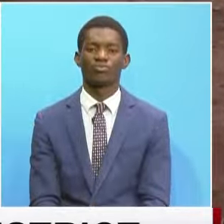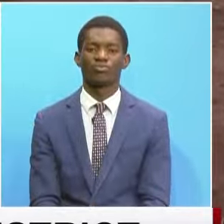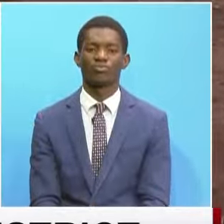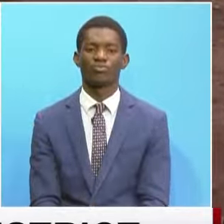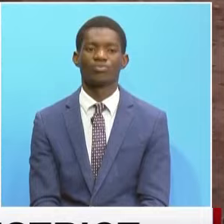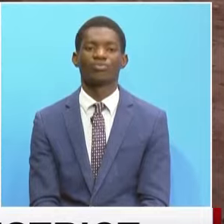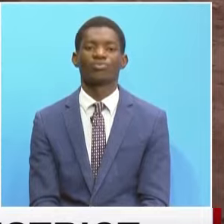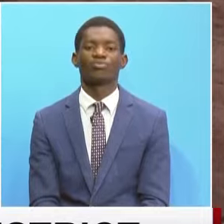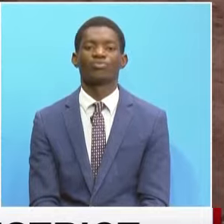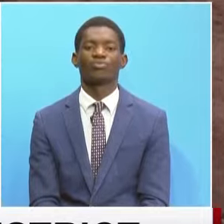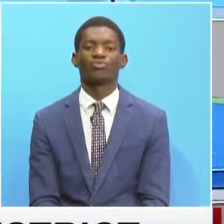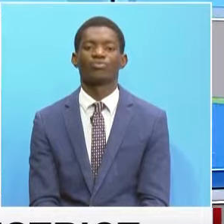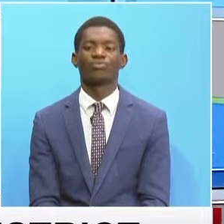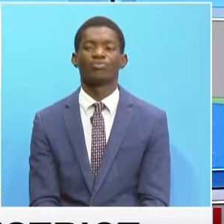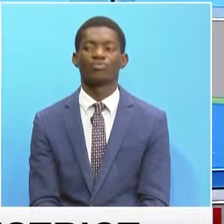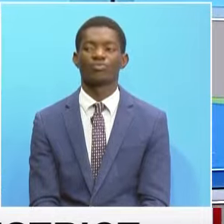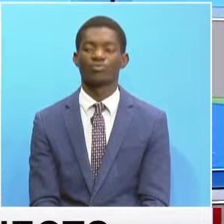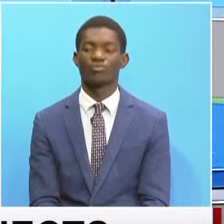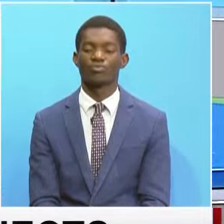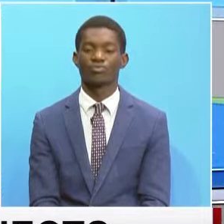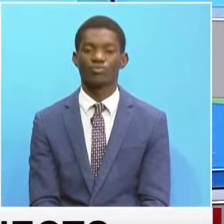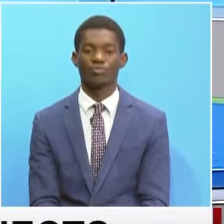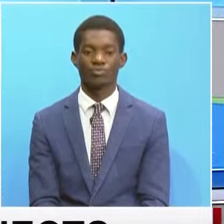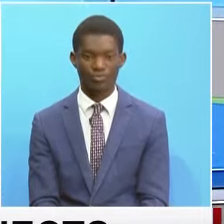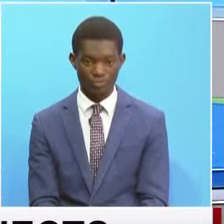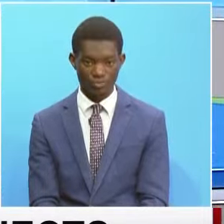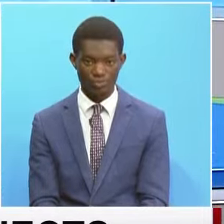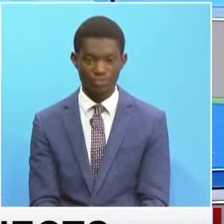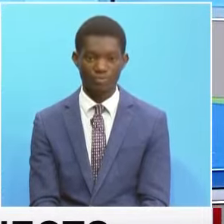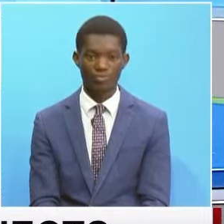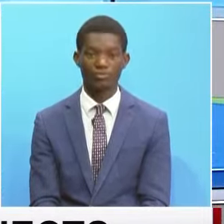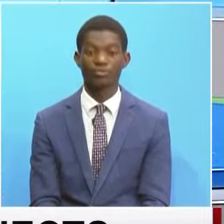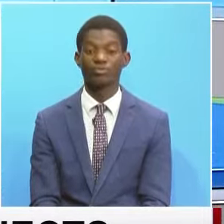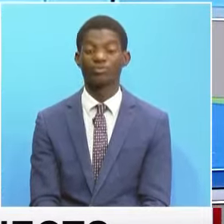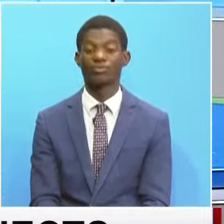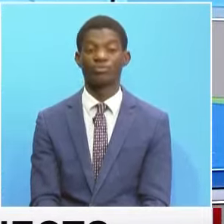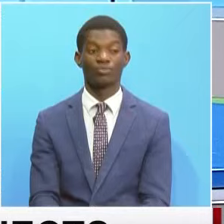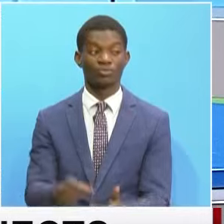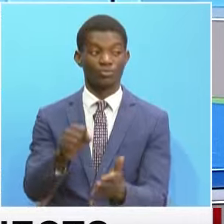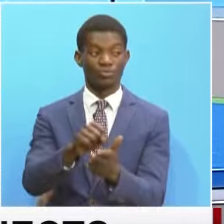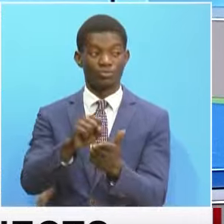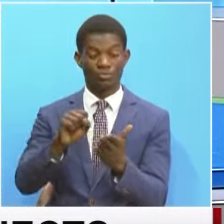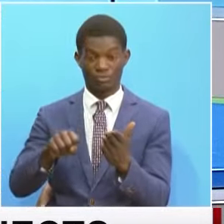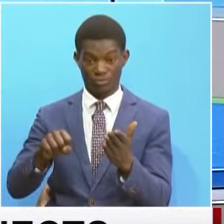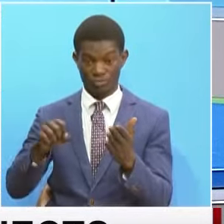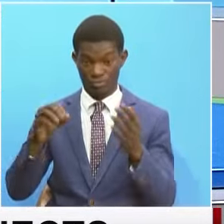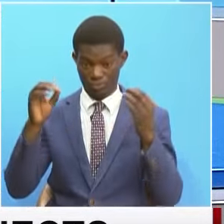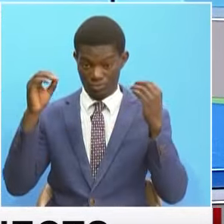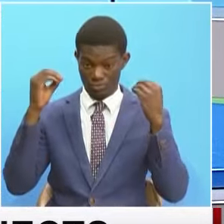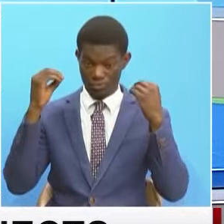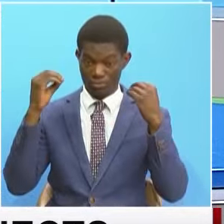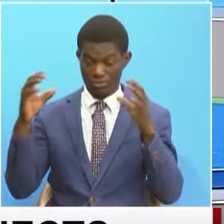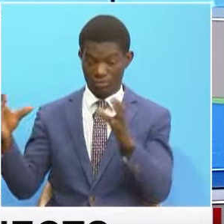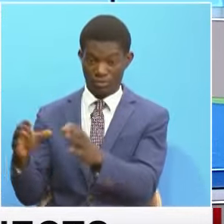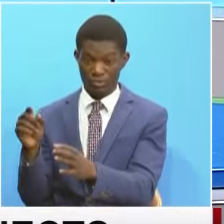District, Southern Province. While also in the news, Solwezi Municipal Council has approved the construction